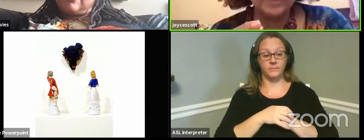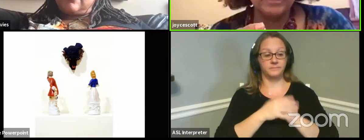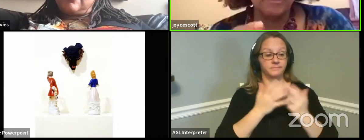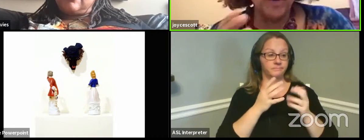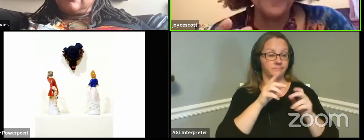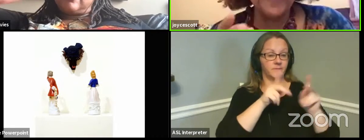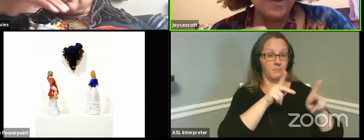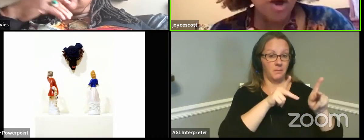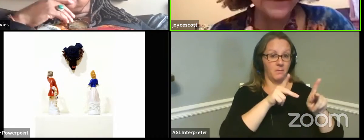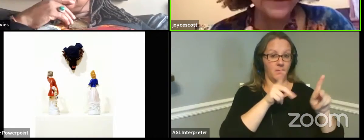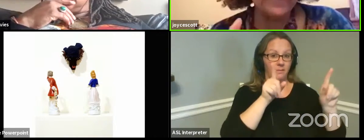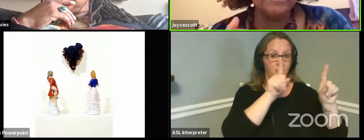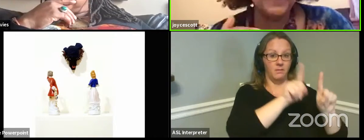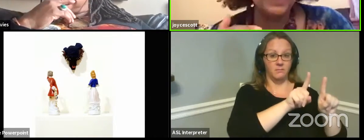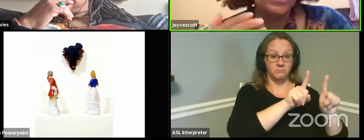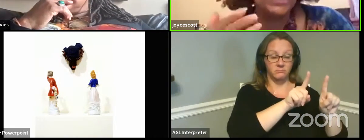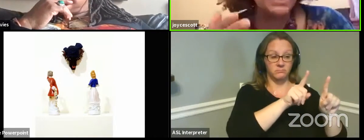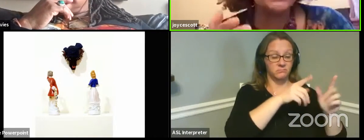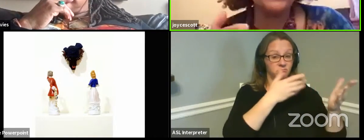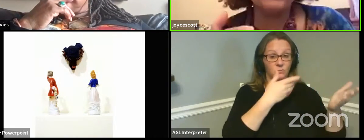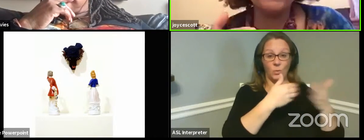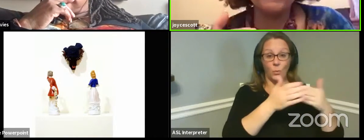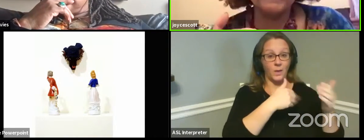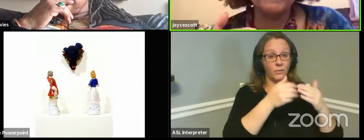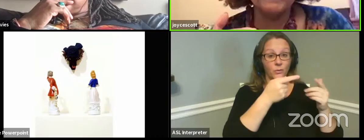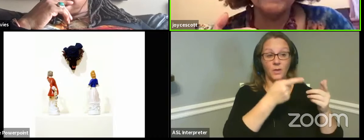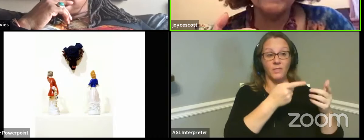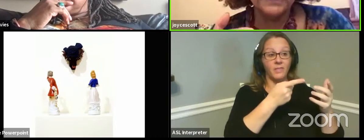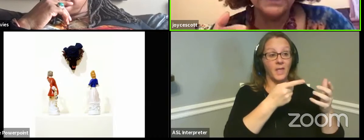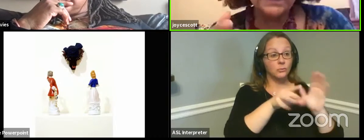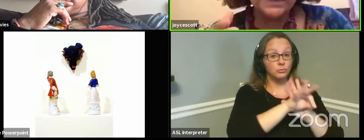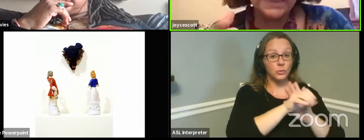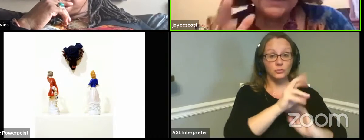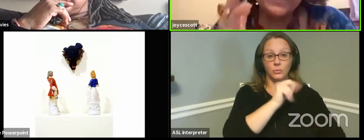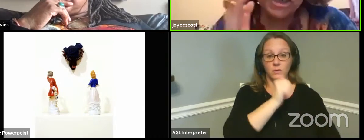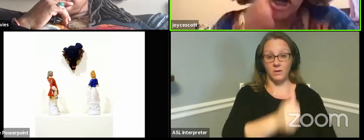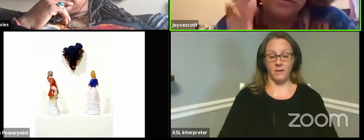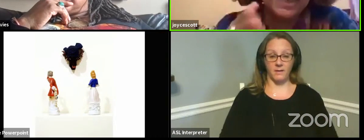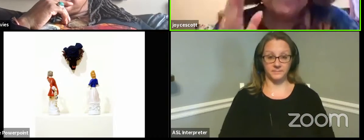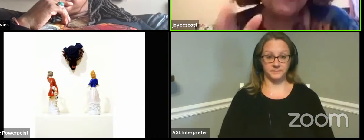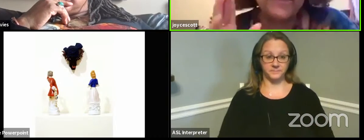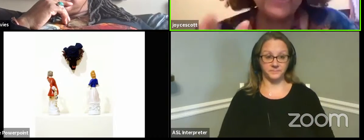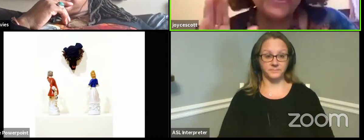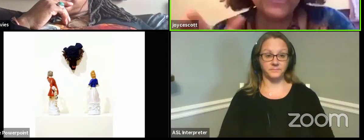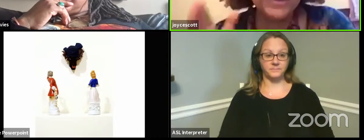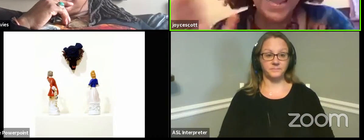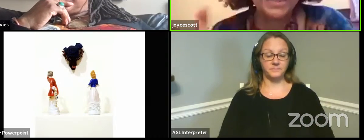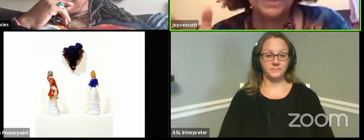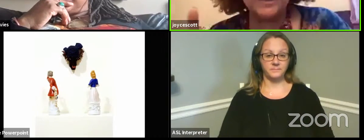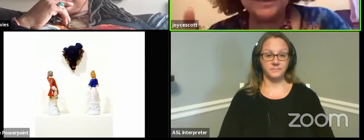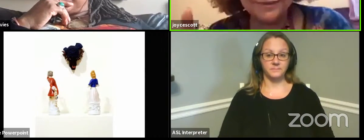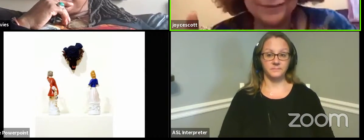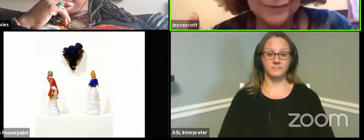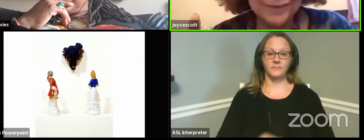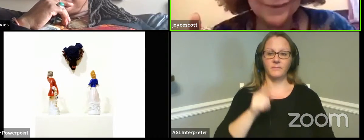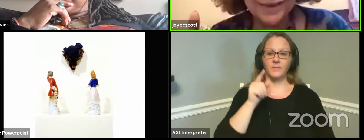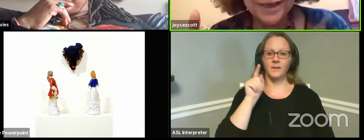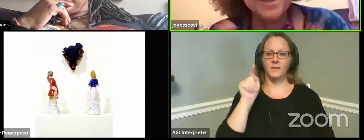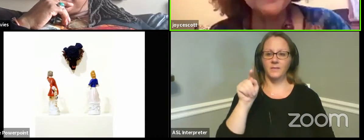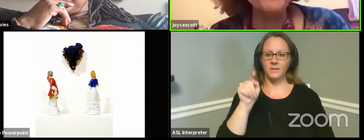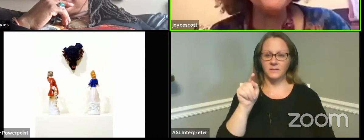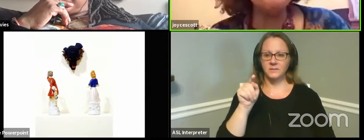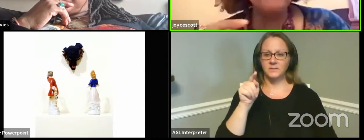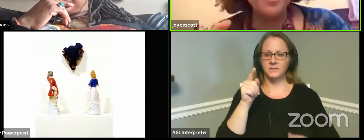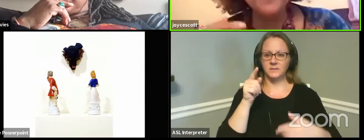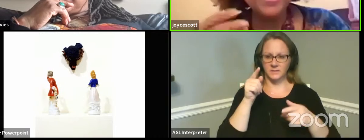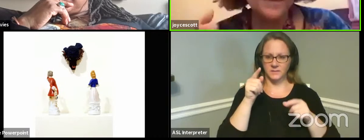people, whether they want it to be or not. And this culmination, this stacking,